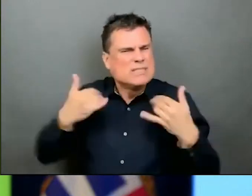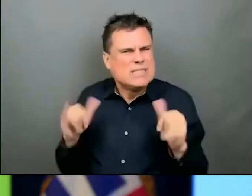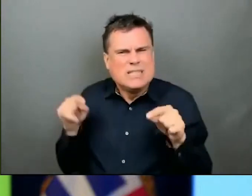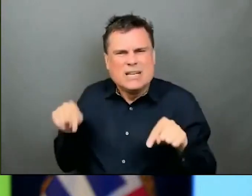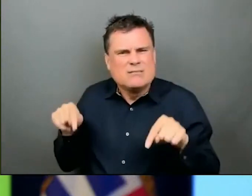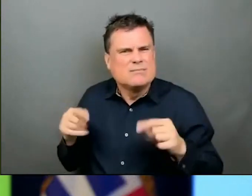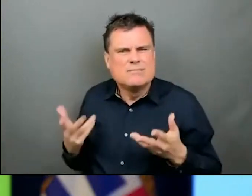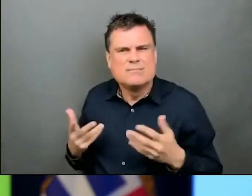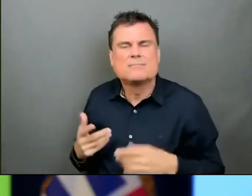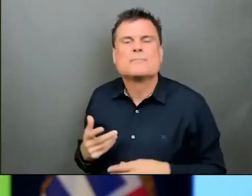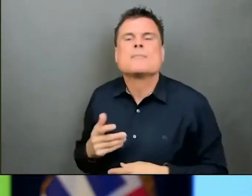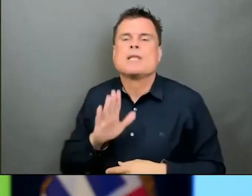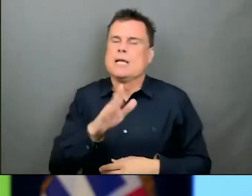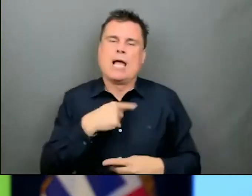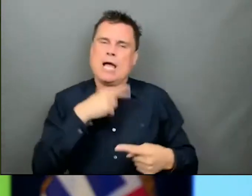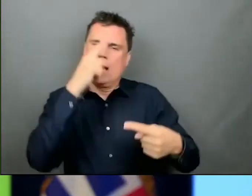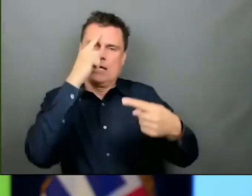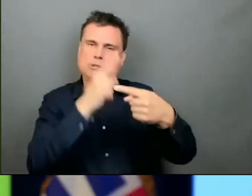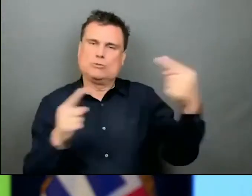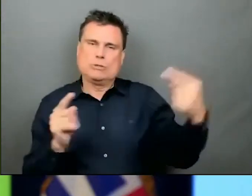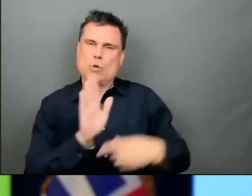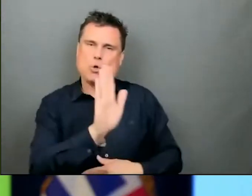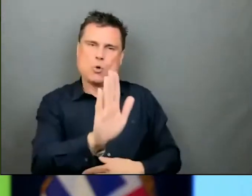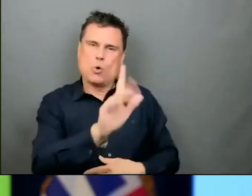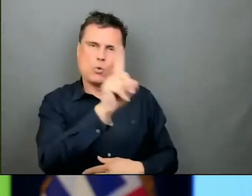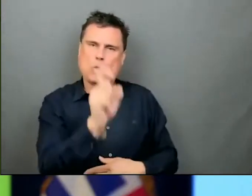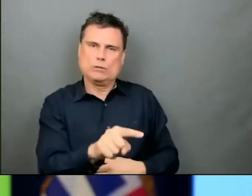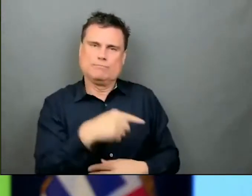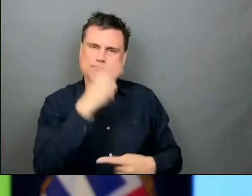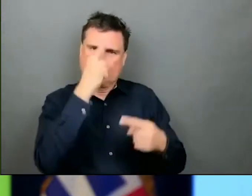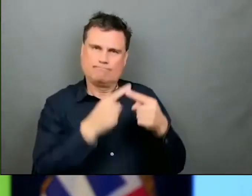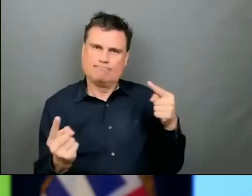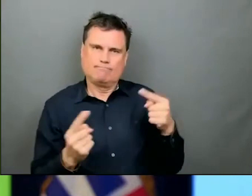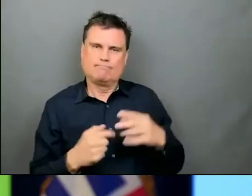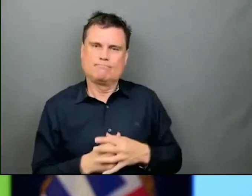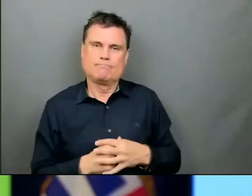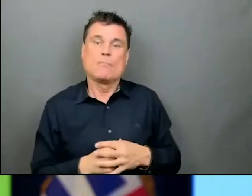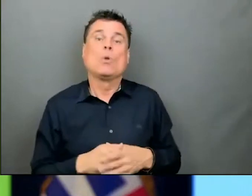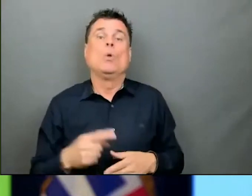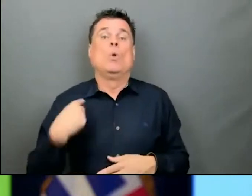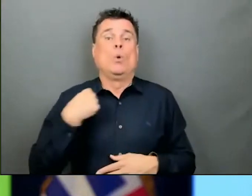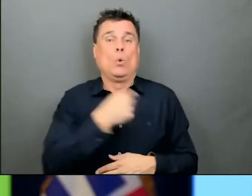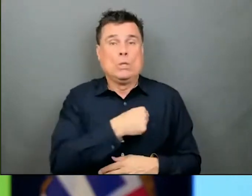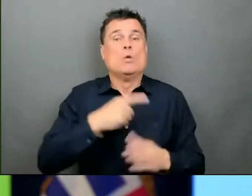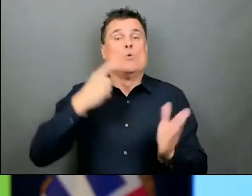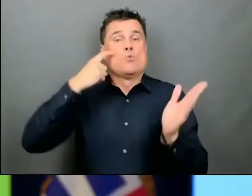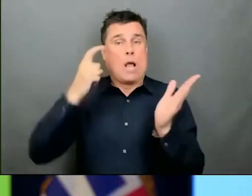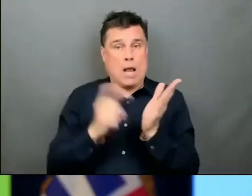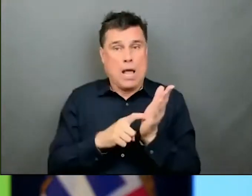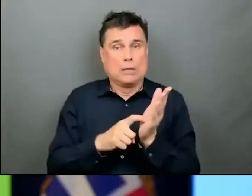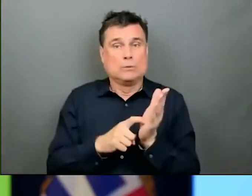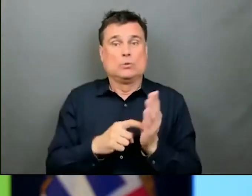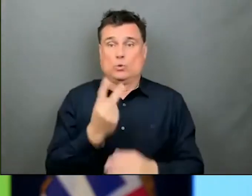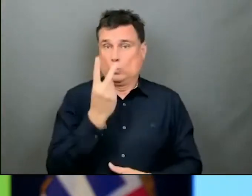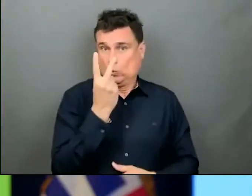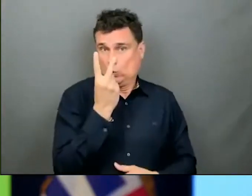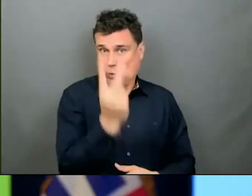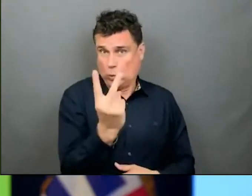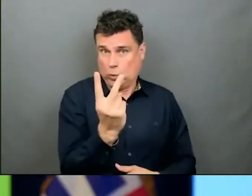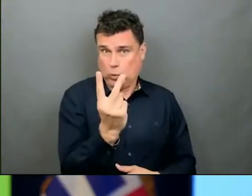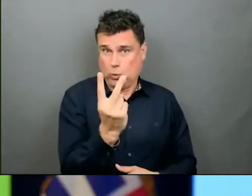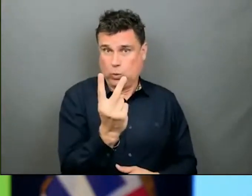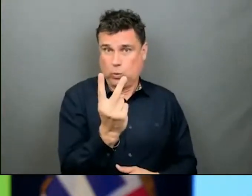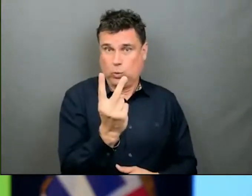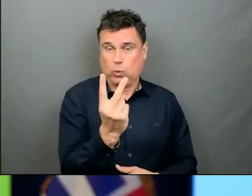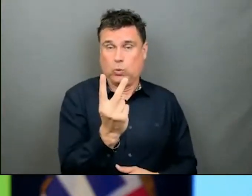premise of that question to this extent. I think what we're acknowledging is the complication of two significant health